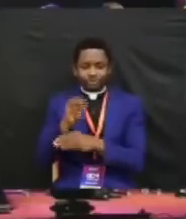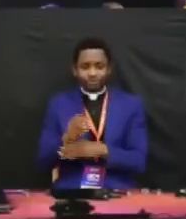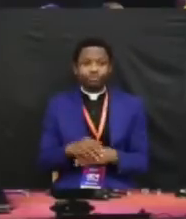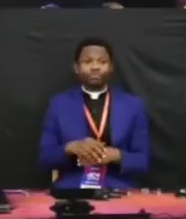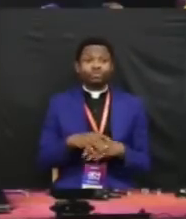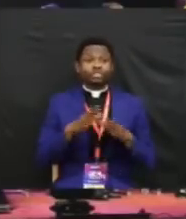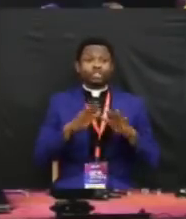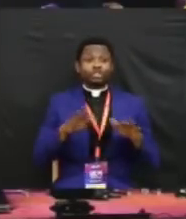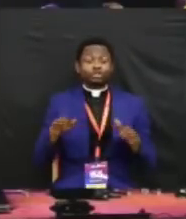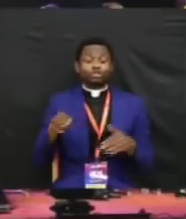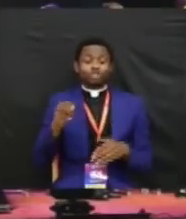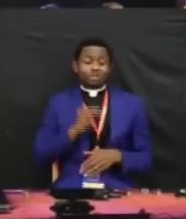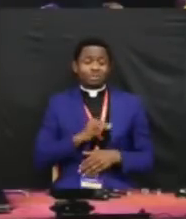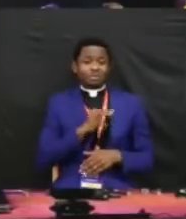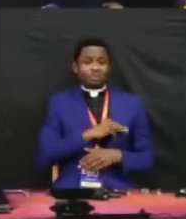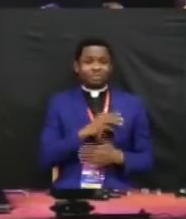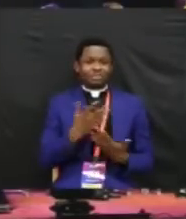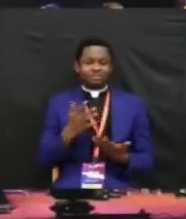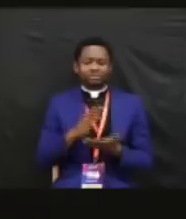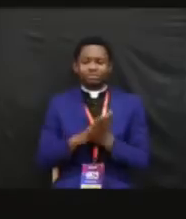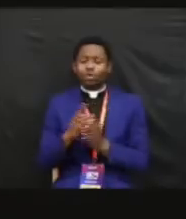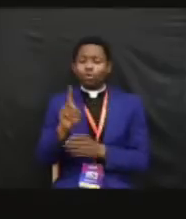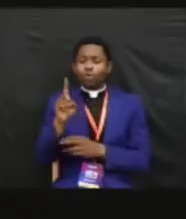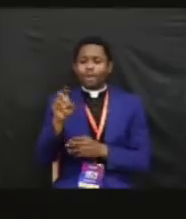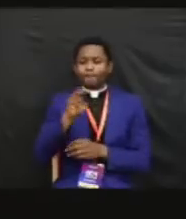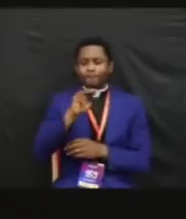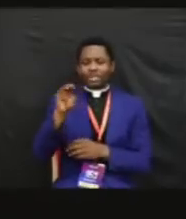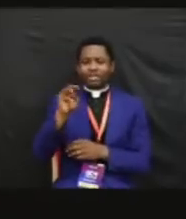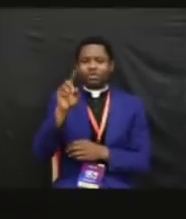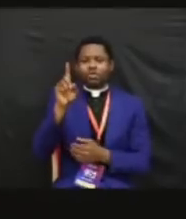total children membership stood at 1,120,524.